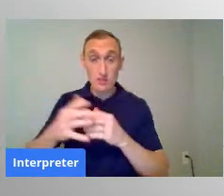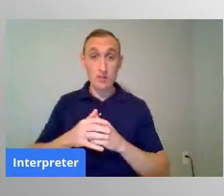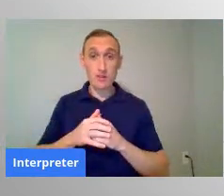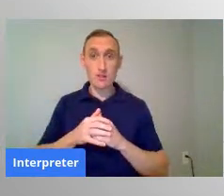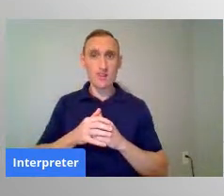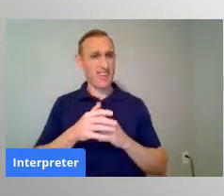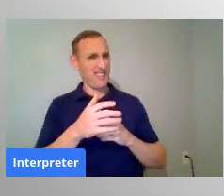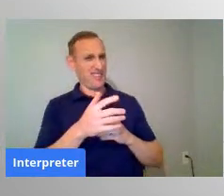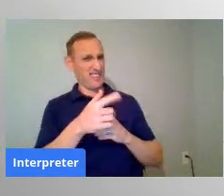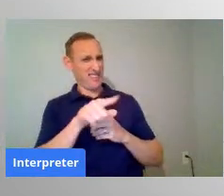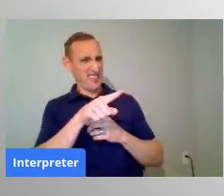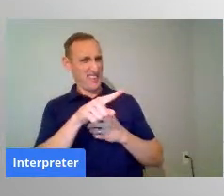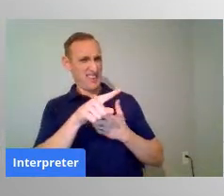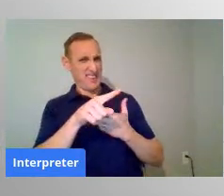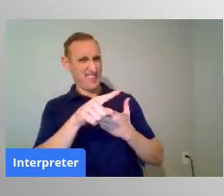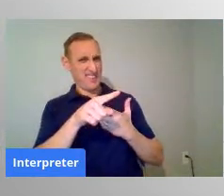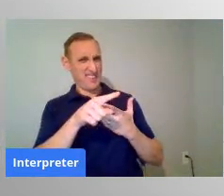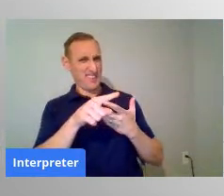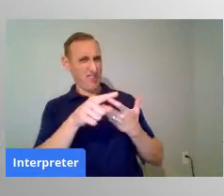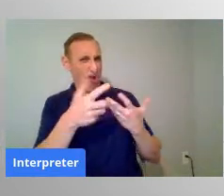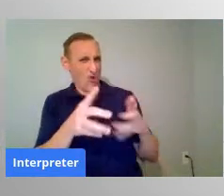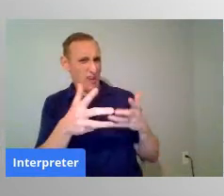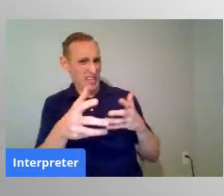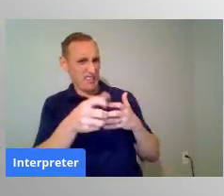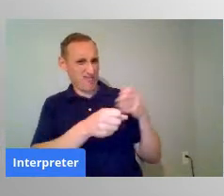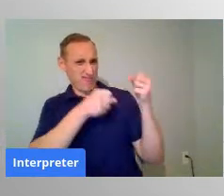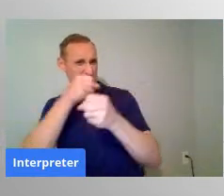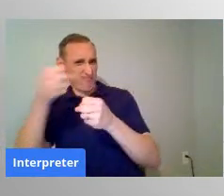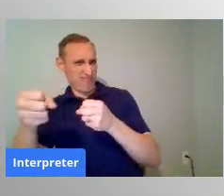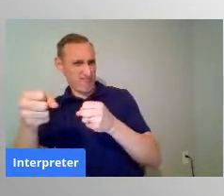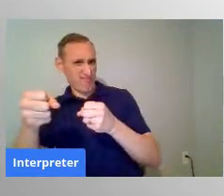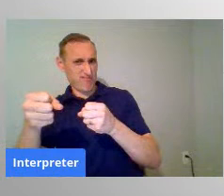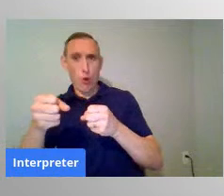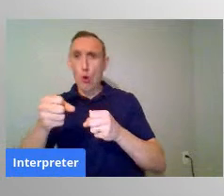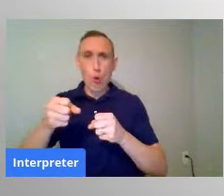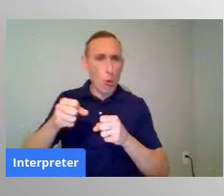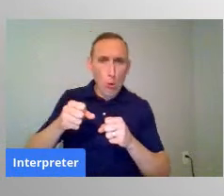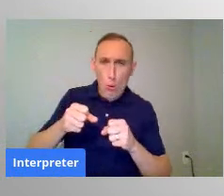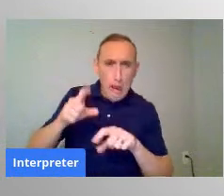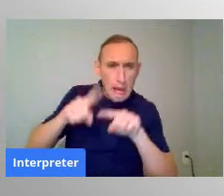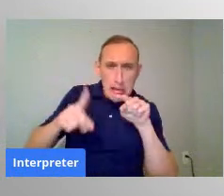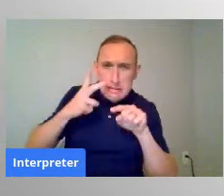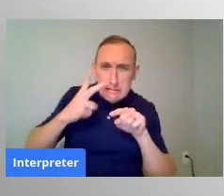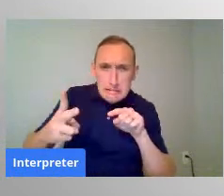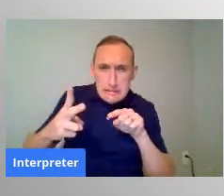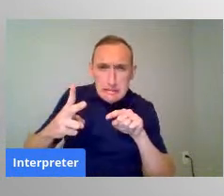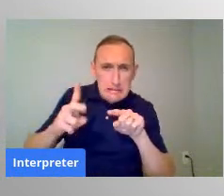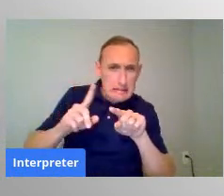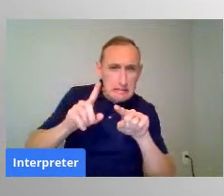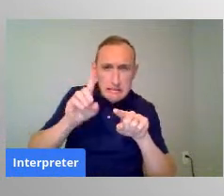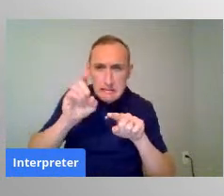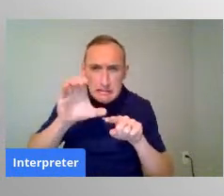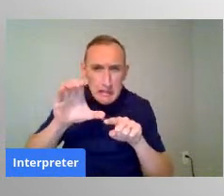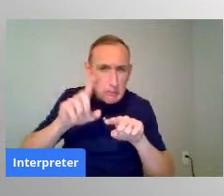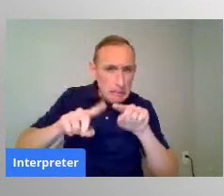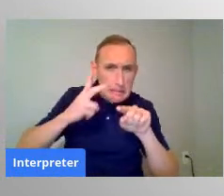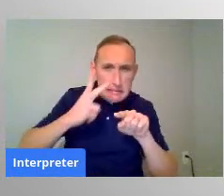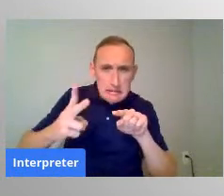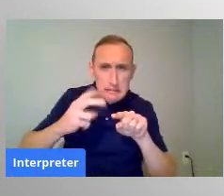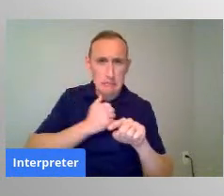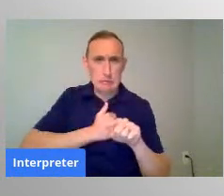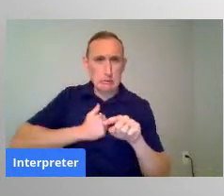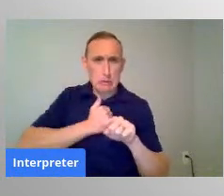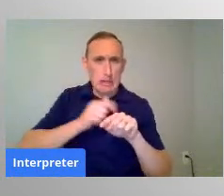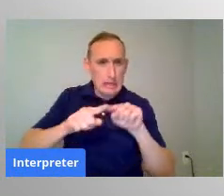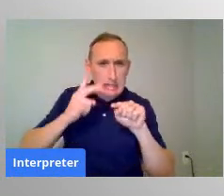But they've already filled in, Mumby and Karina. Okay, I can't see the, I'm working in a different document. I'm sorry, I made my own copy.